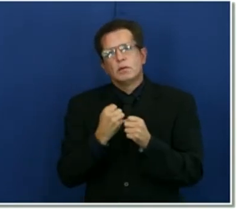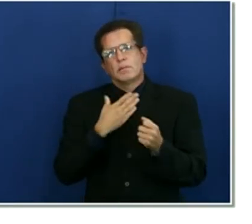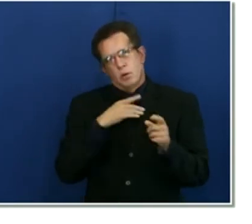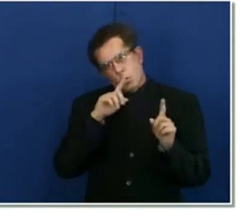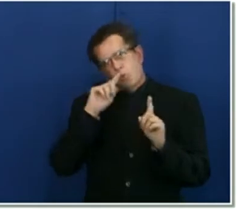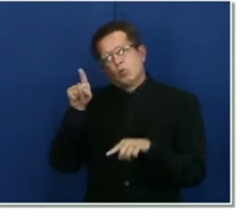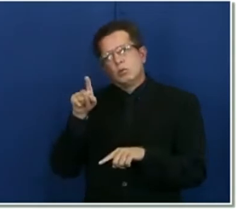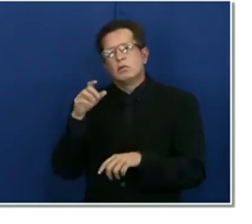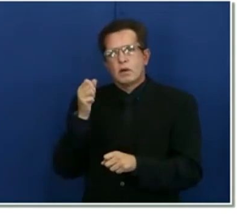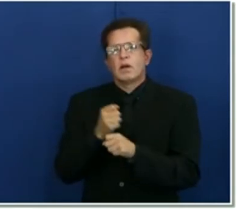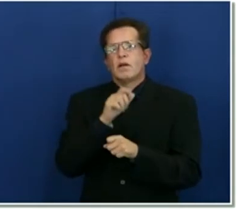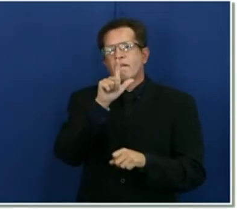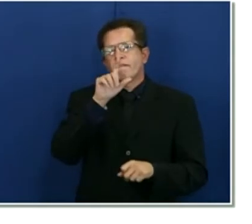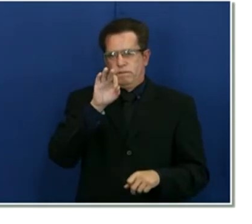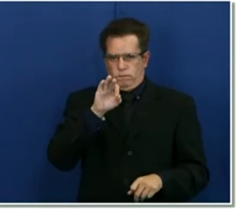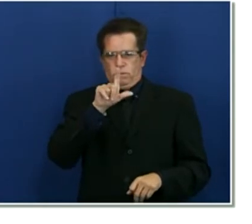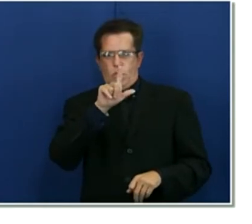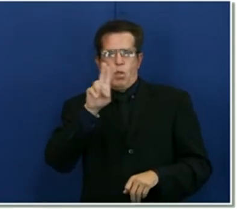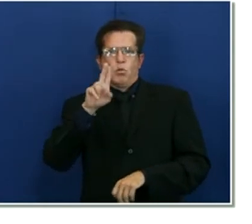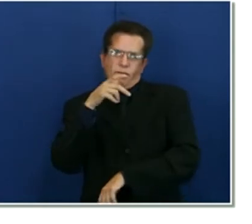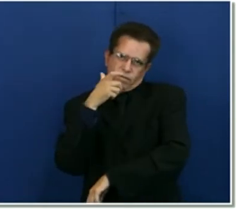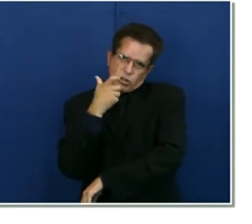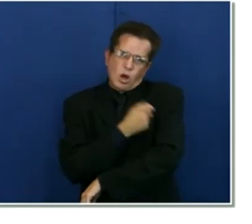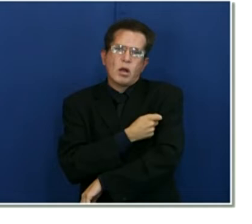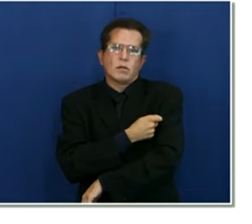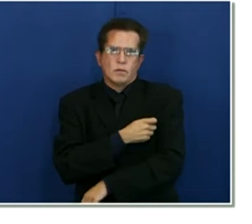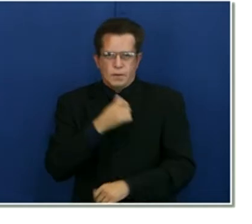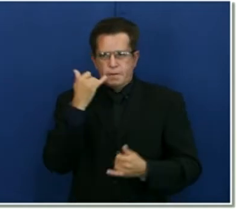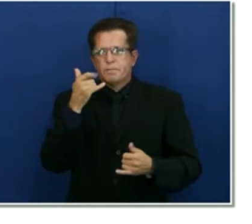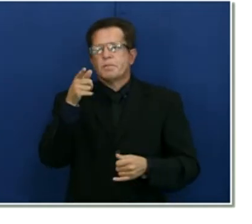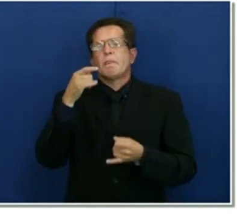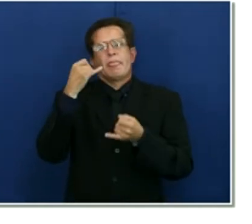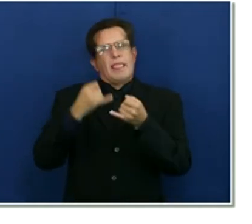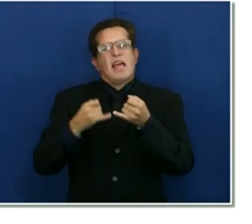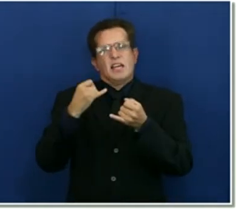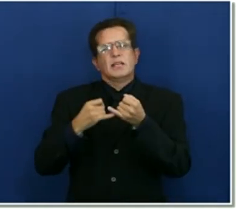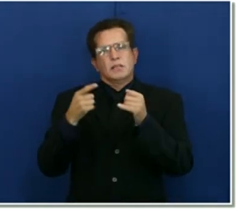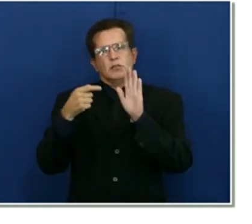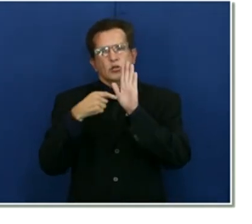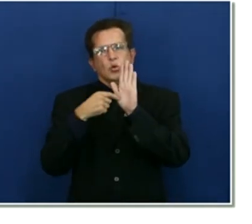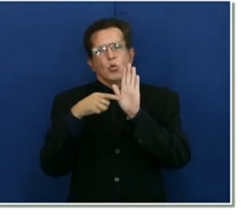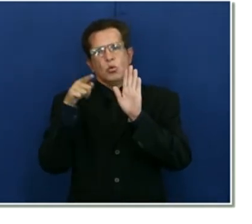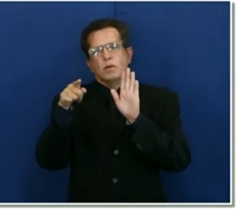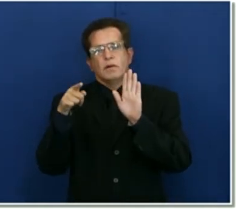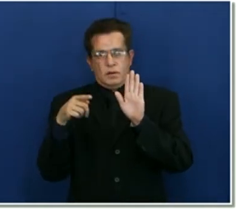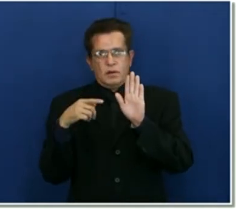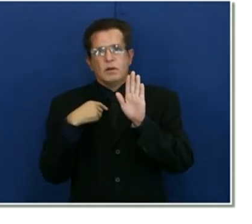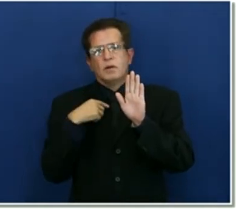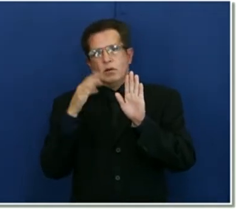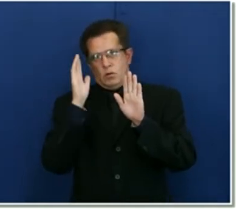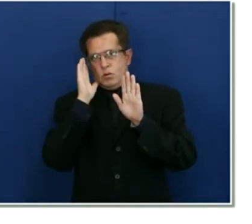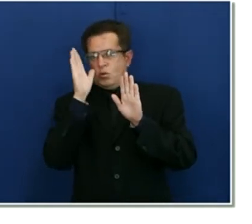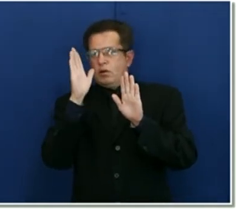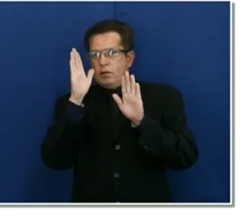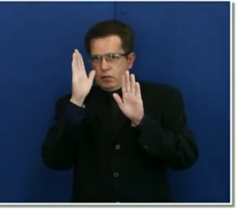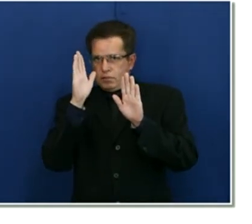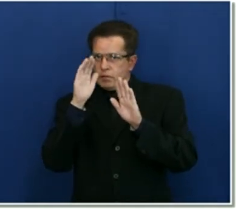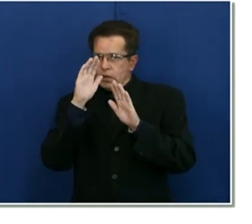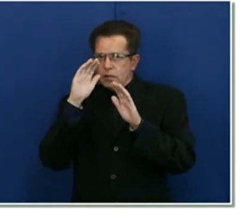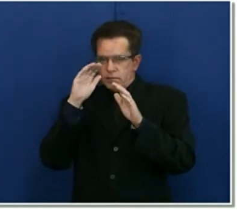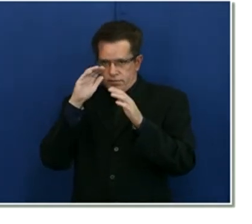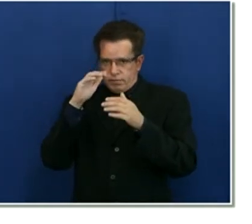next slide, as I close, and I would like to remind everyone that we can and will address the challenges